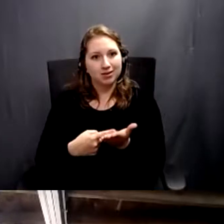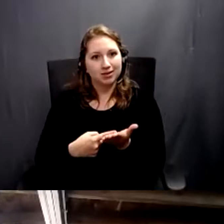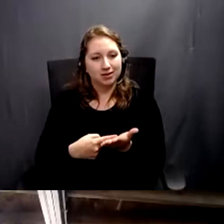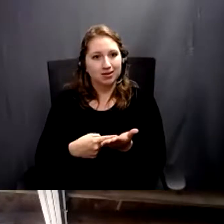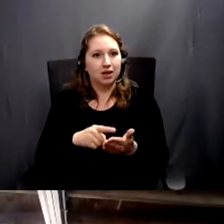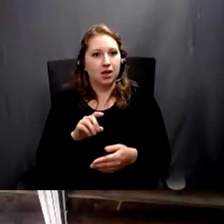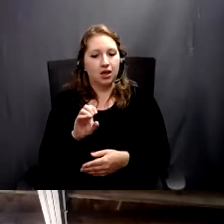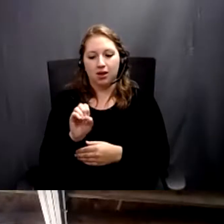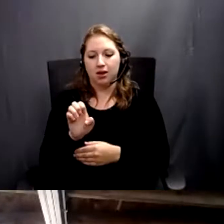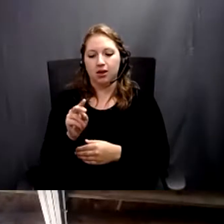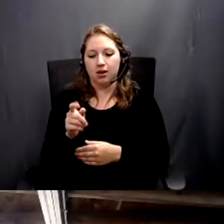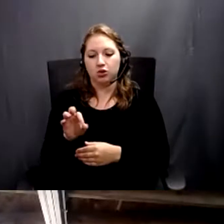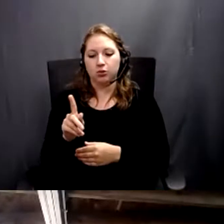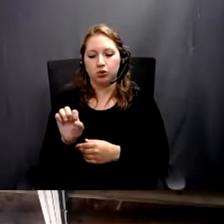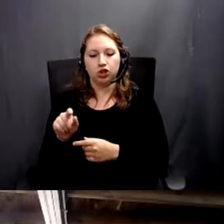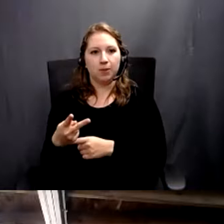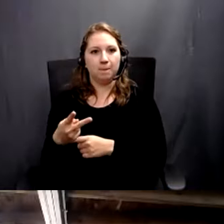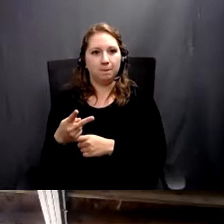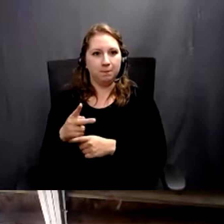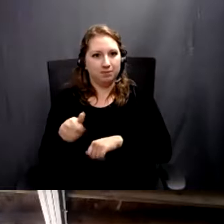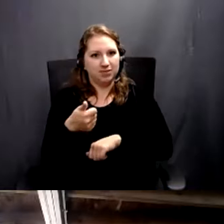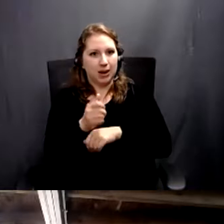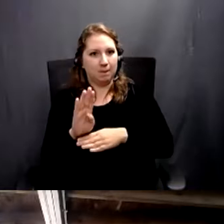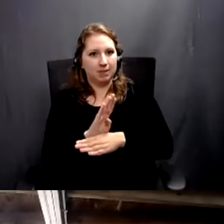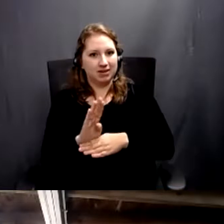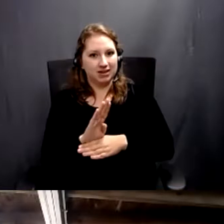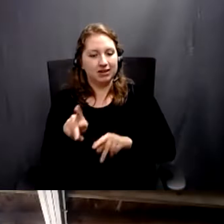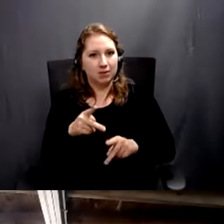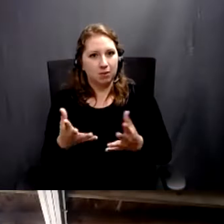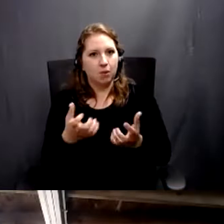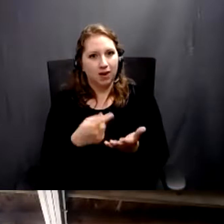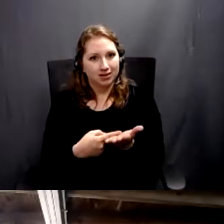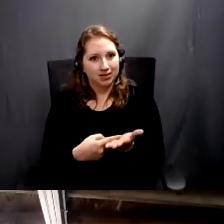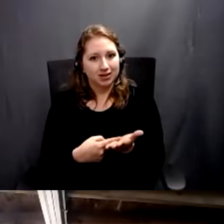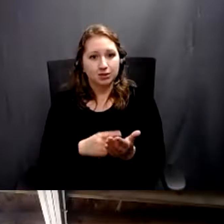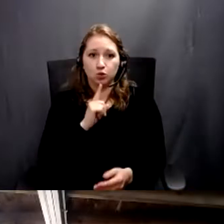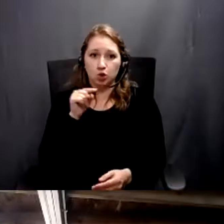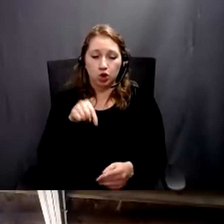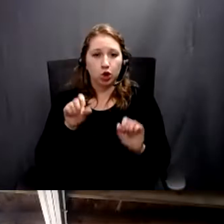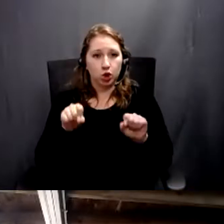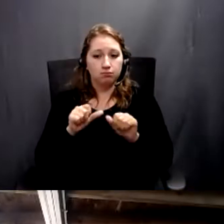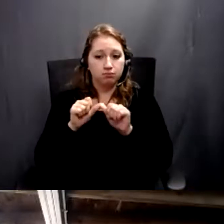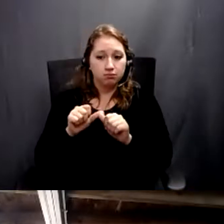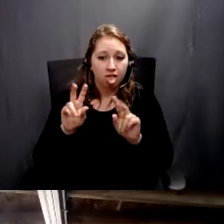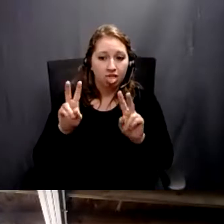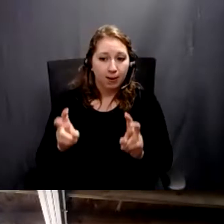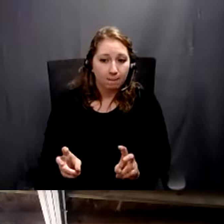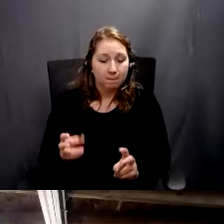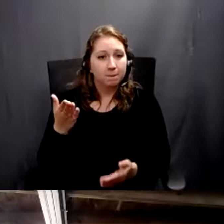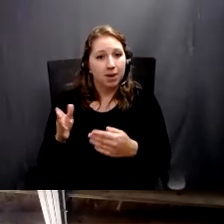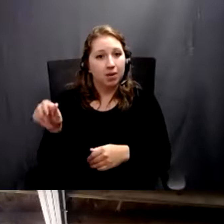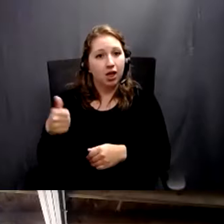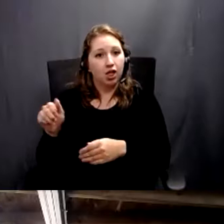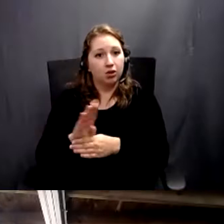So glad we could have you come in. I'm sure we could have this as a theme too, and have other entrepreneurs come in and share